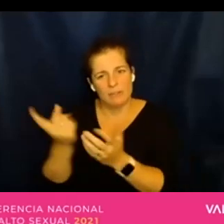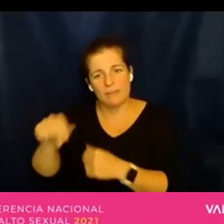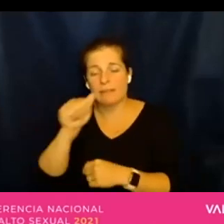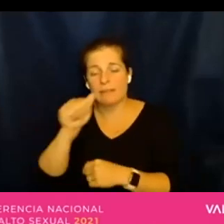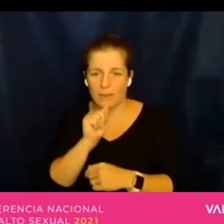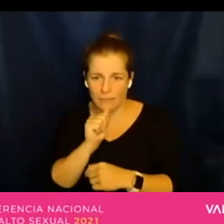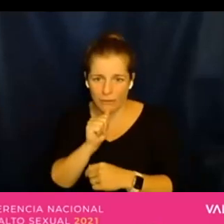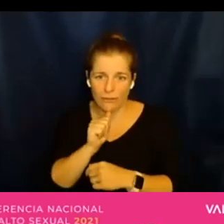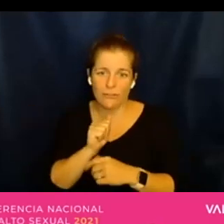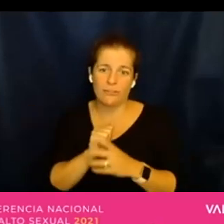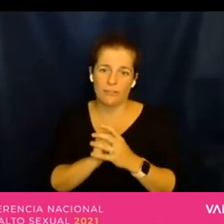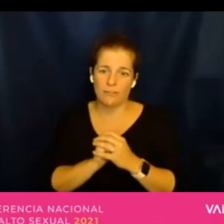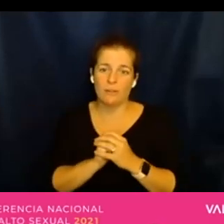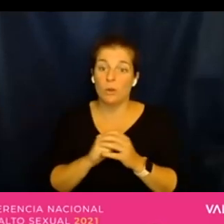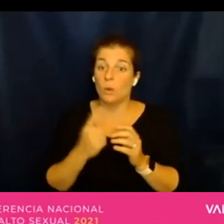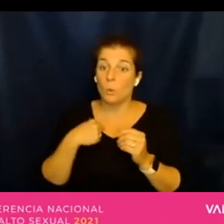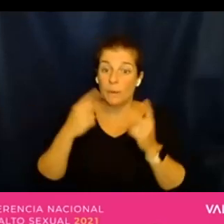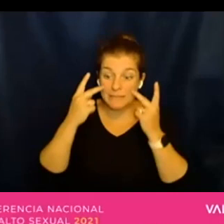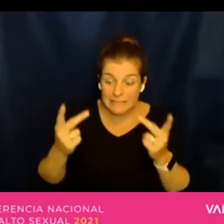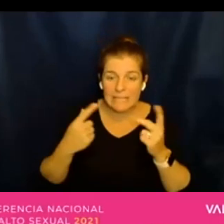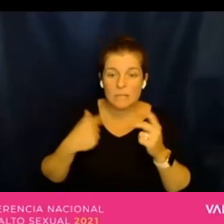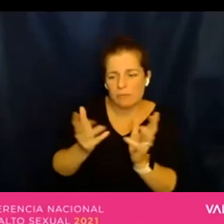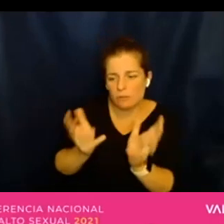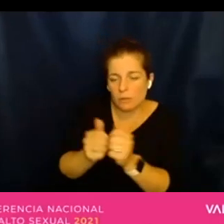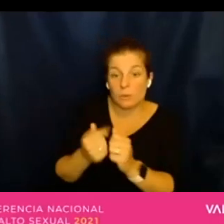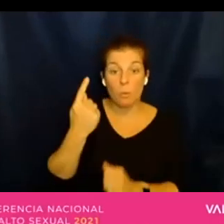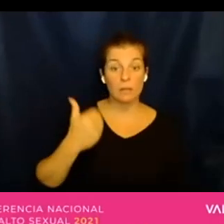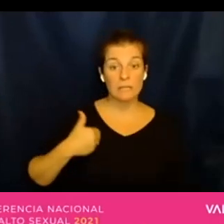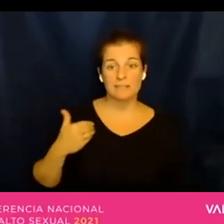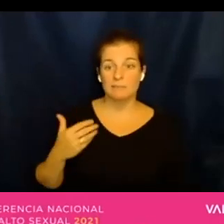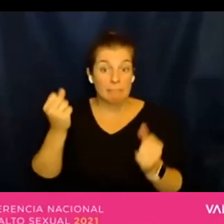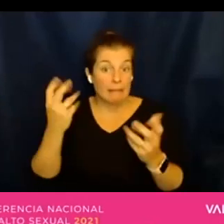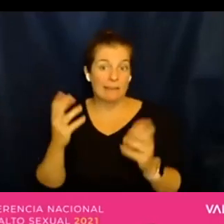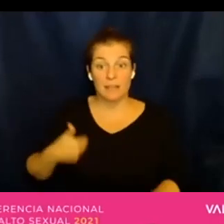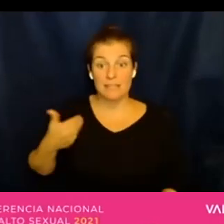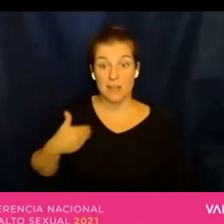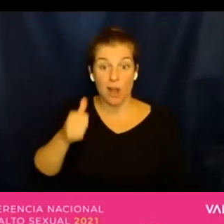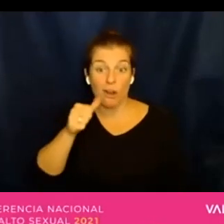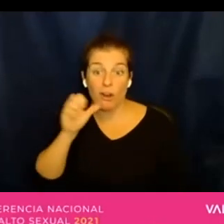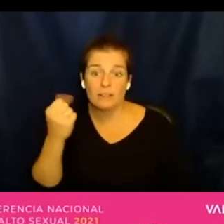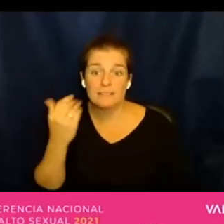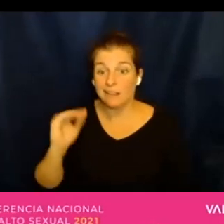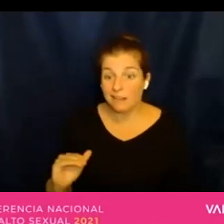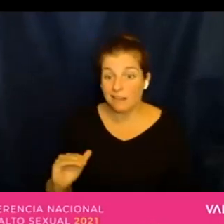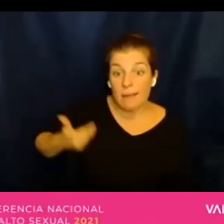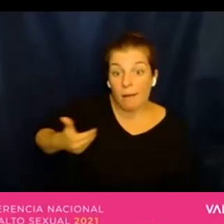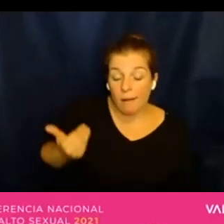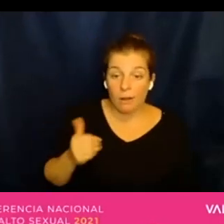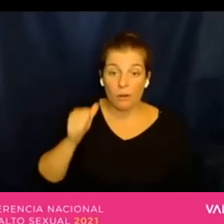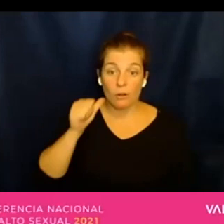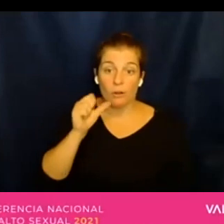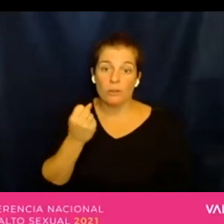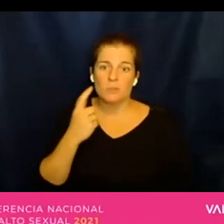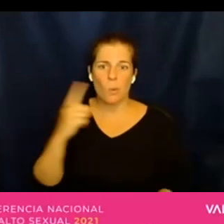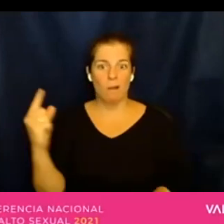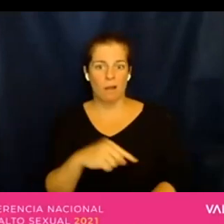and we have spoken with young girls, little girls, young girls, who come alone,